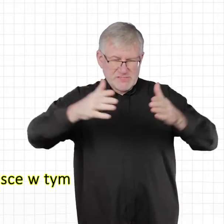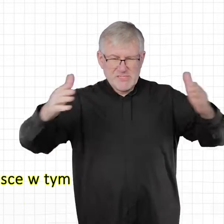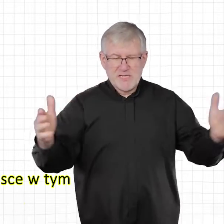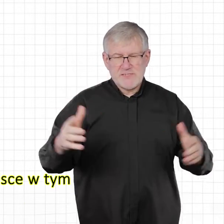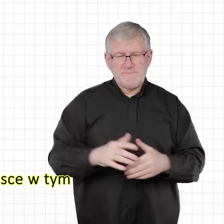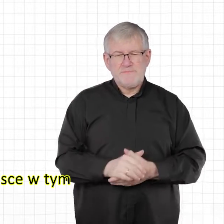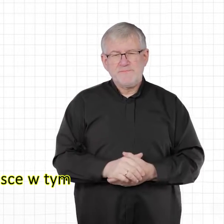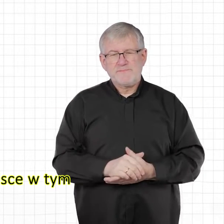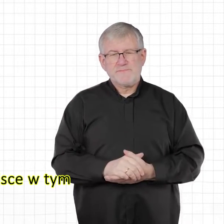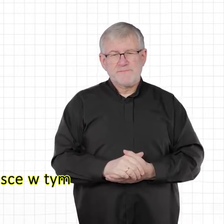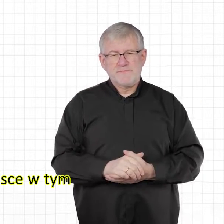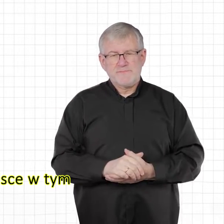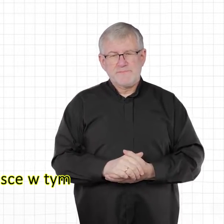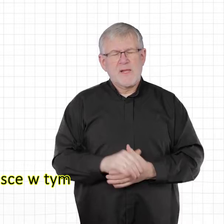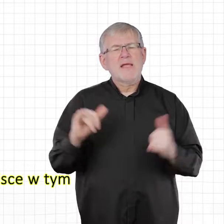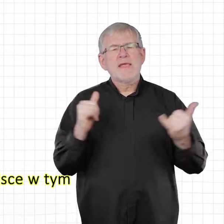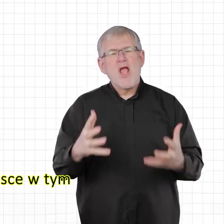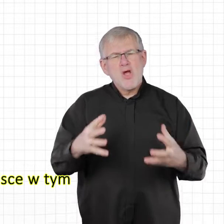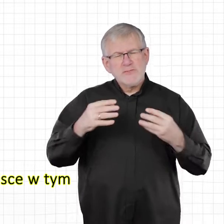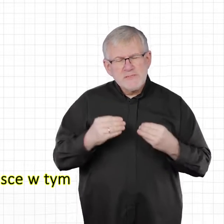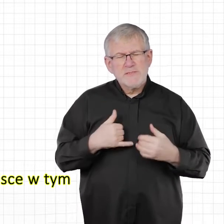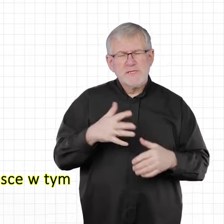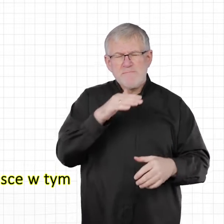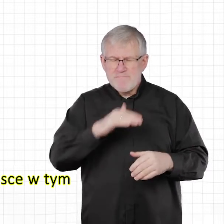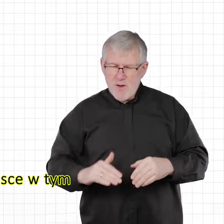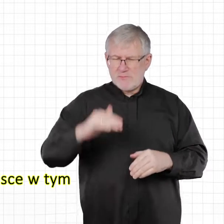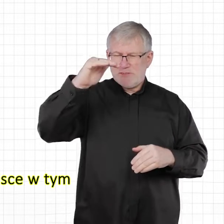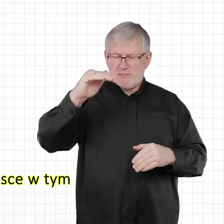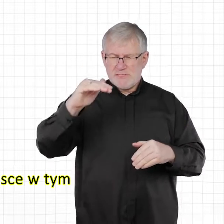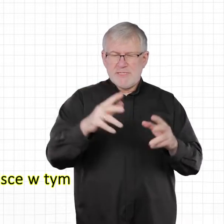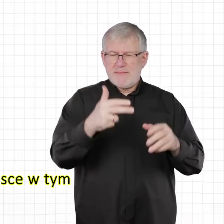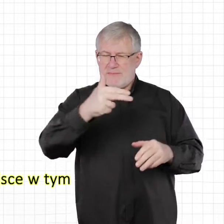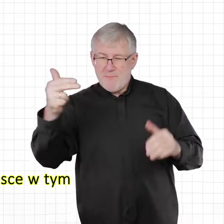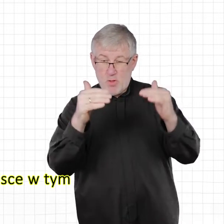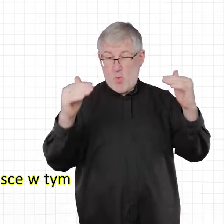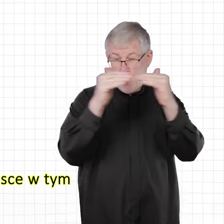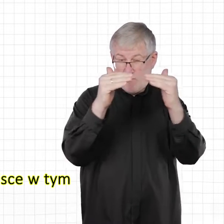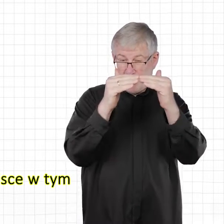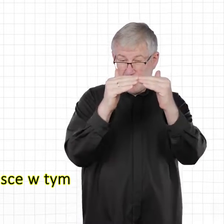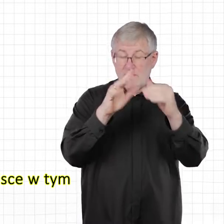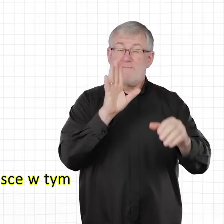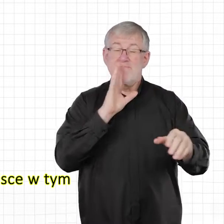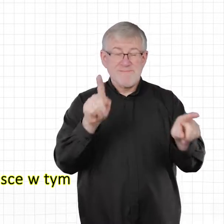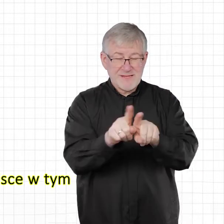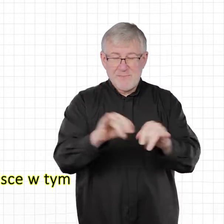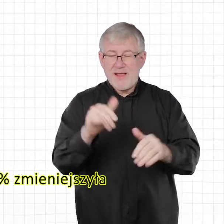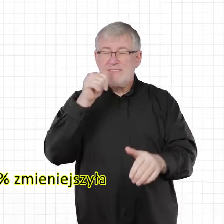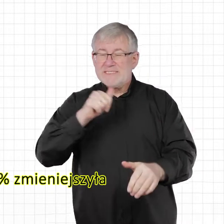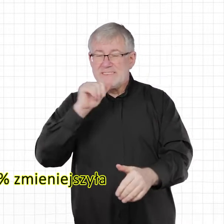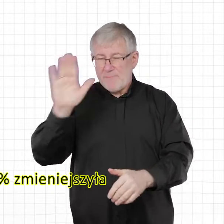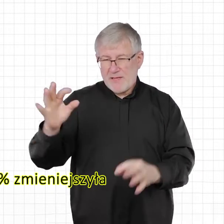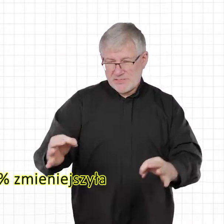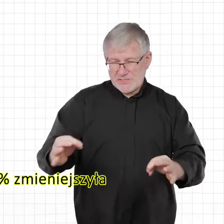And Iceland has kept the #1 spot since 2009 for 12 years in a row.